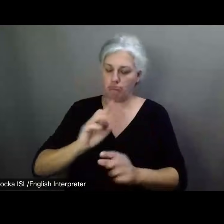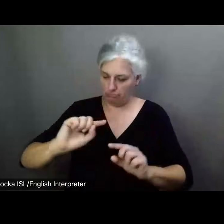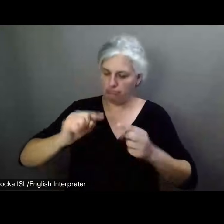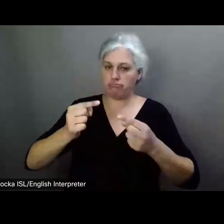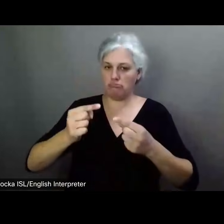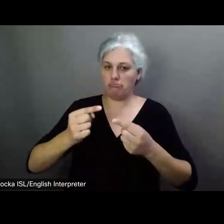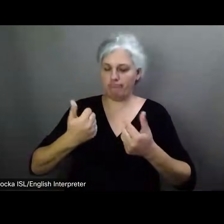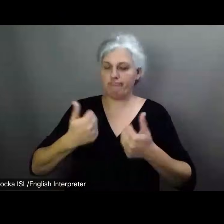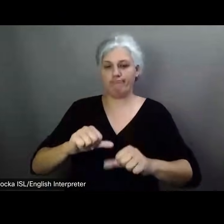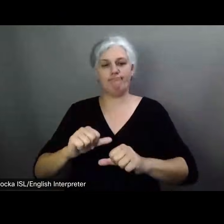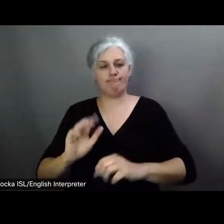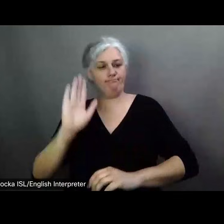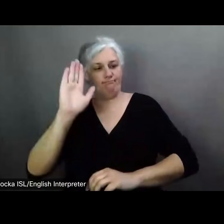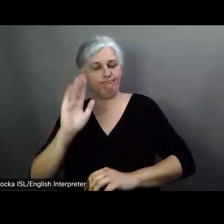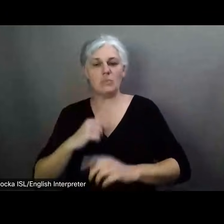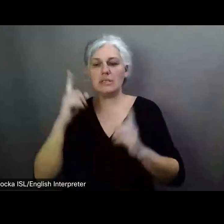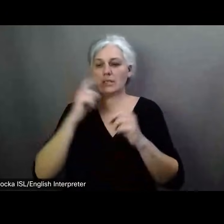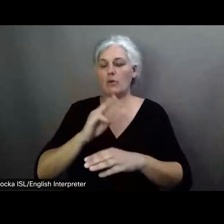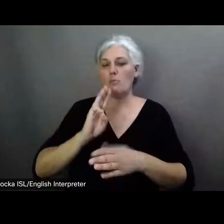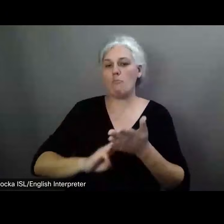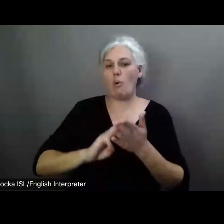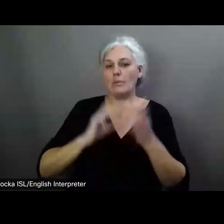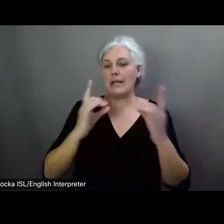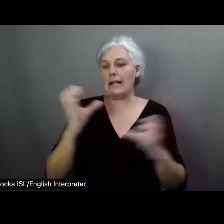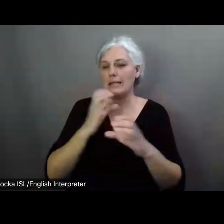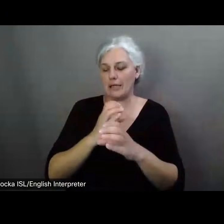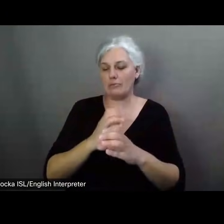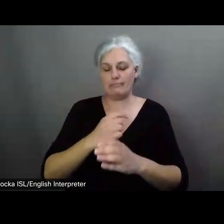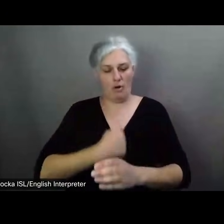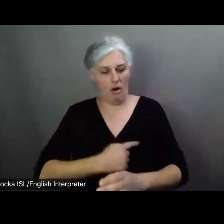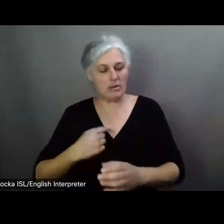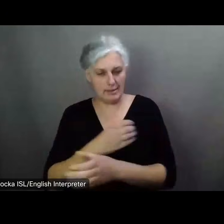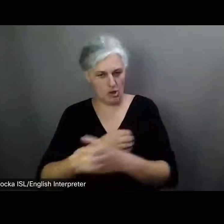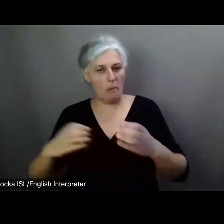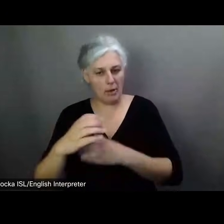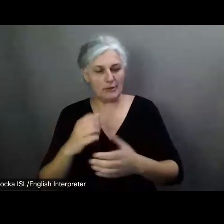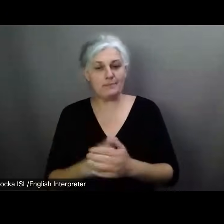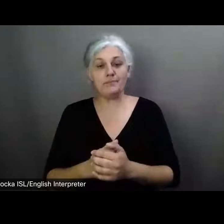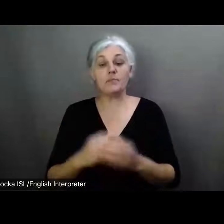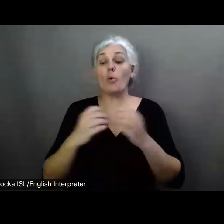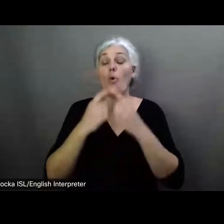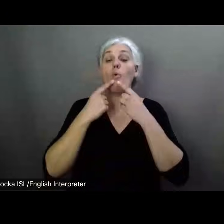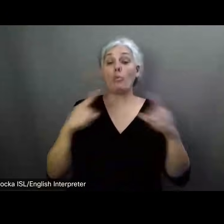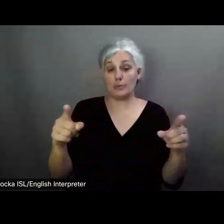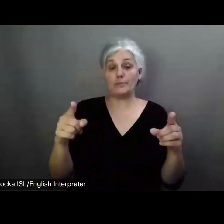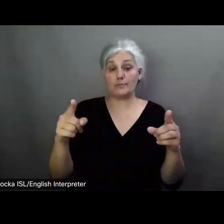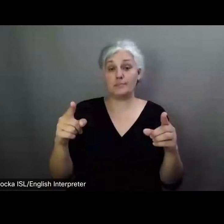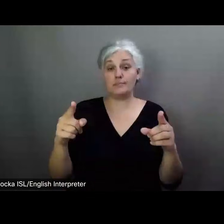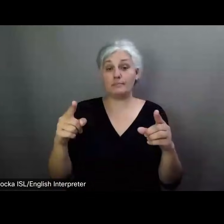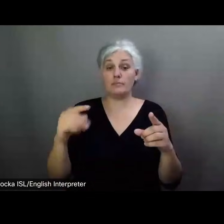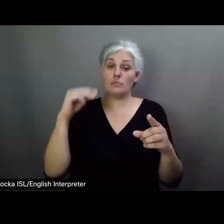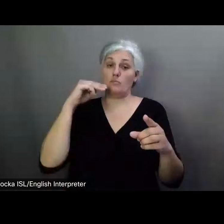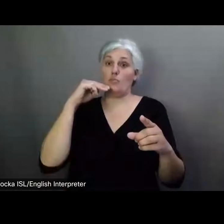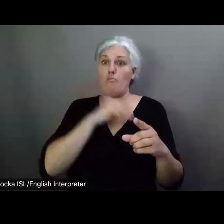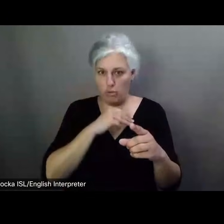the most difficult moments in healthcare with honesty and compassion. Of course, open disclosure, this is, I said, is a milestone. It's not new